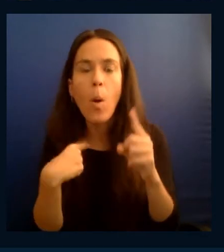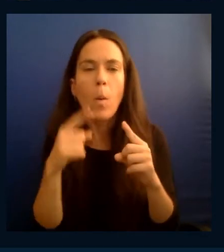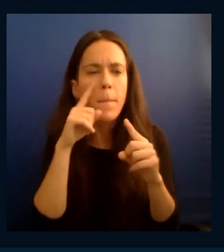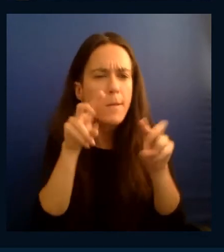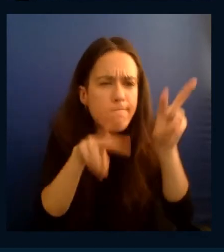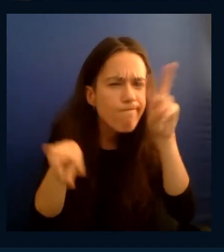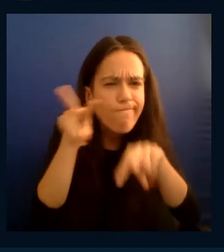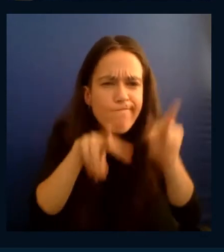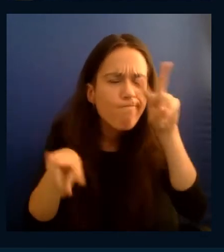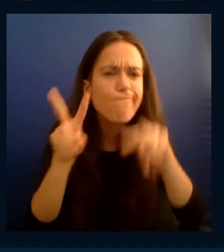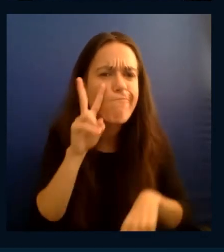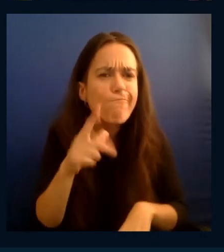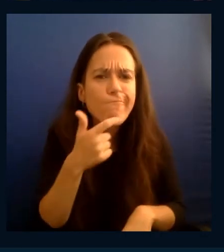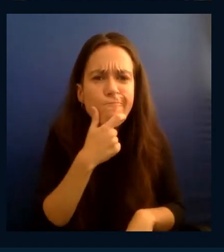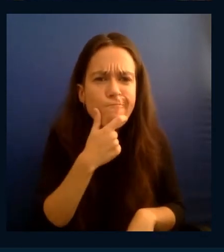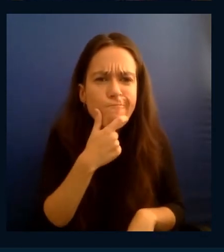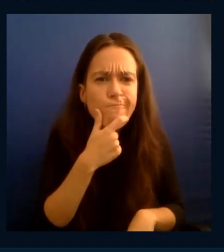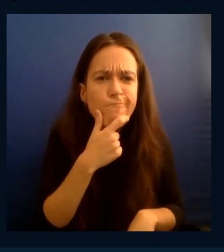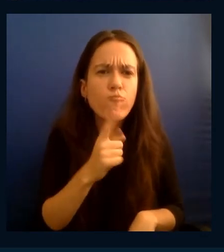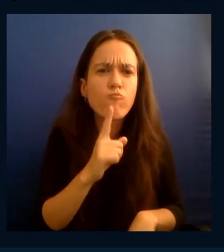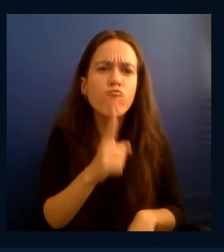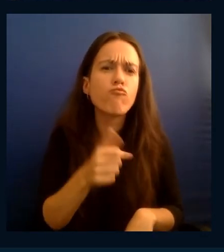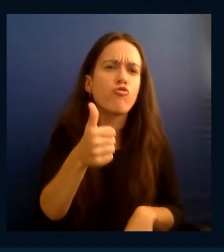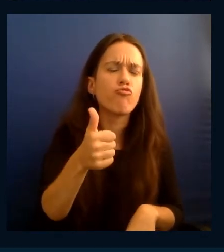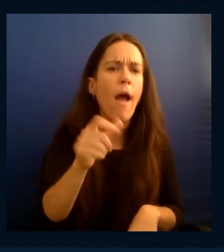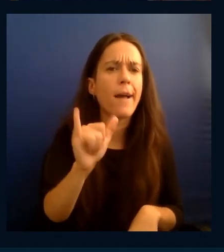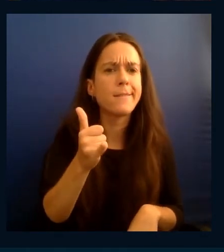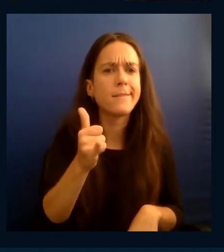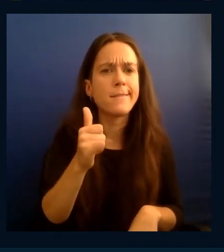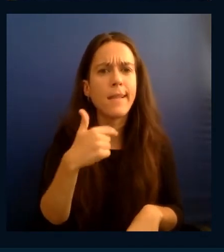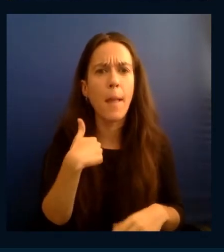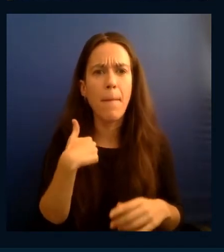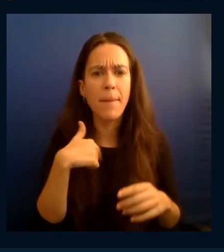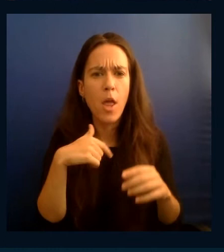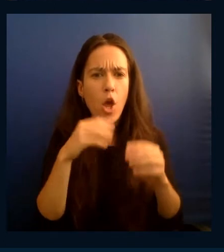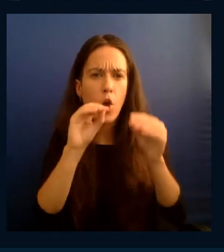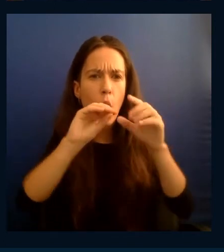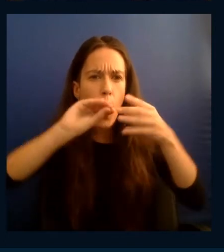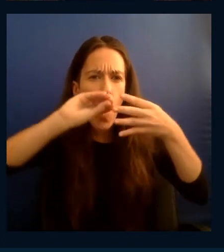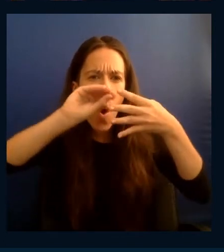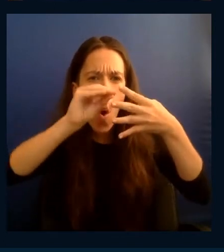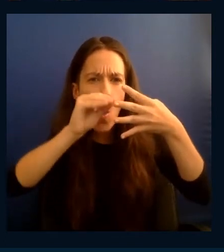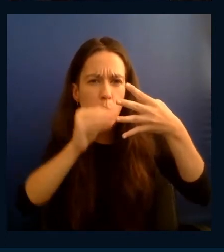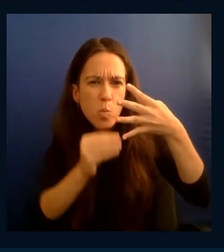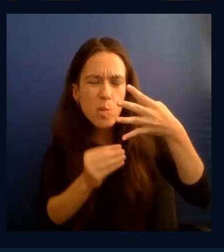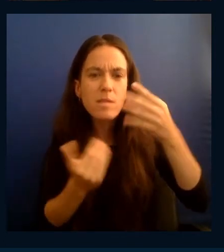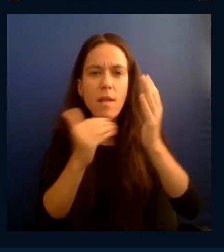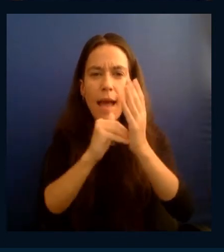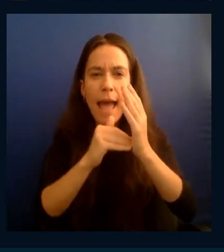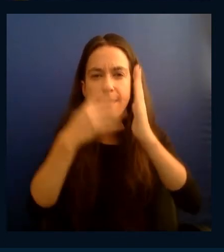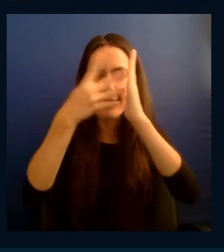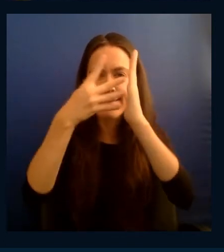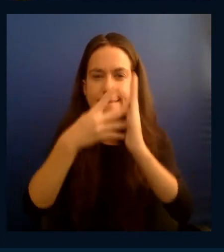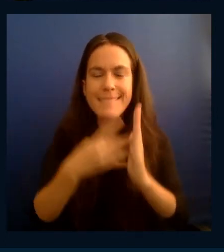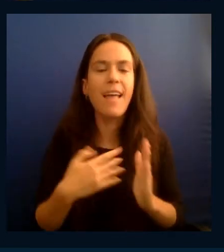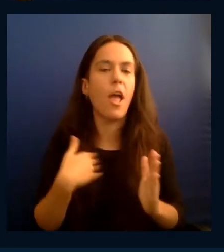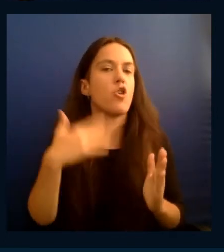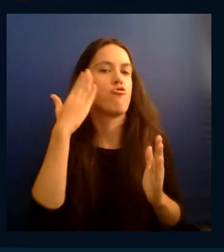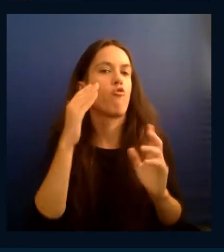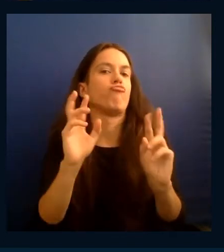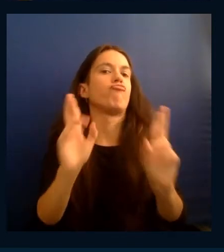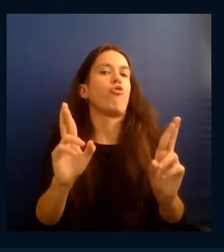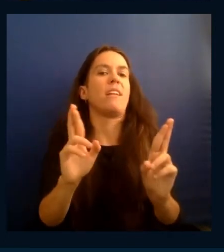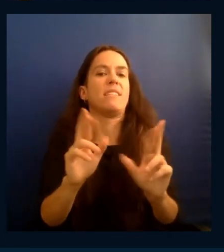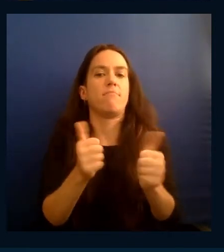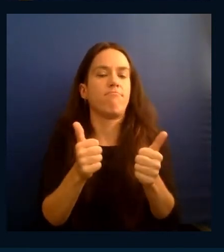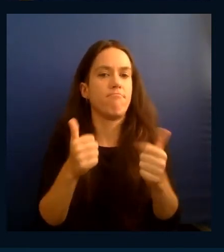build job and say, right, we've packaged our code, I've ran my tests against it, I know my code is ready to go, and I can put